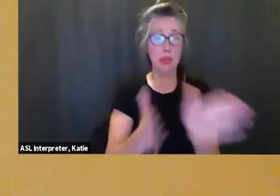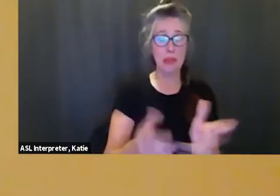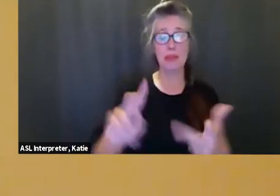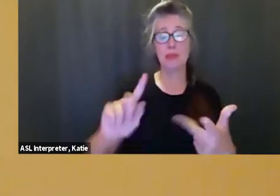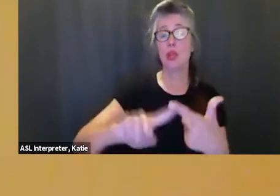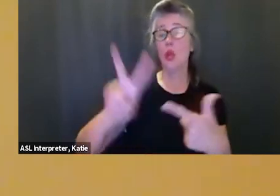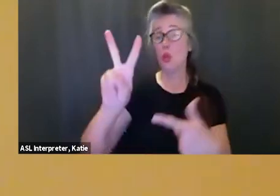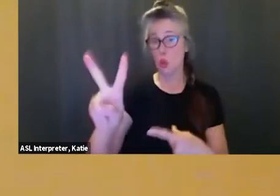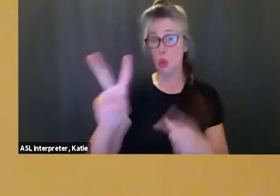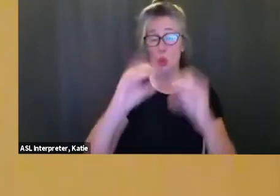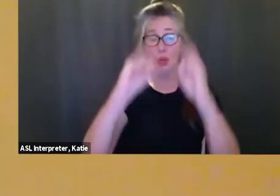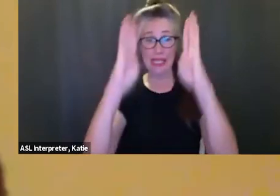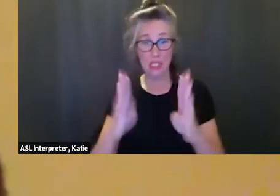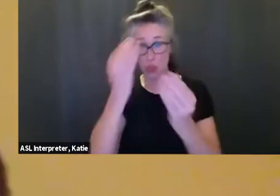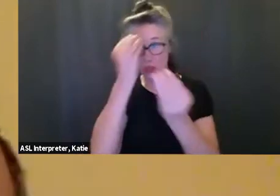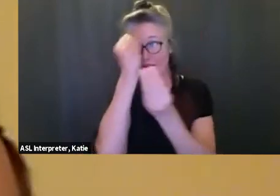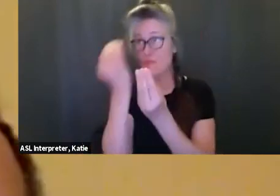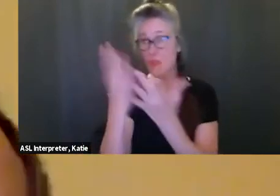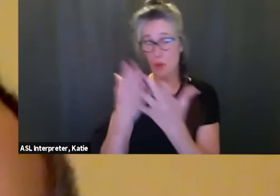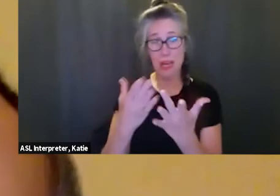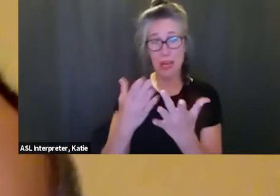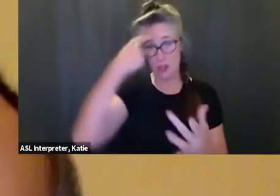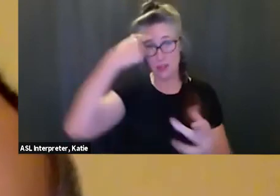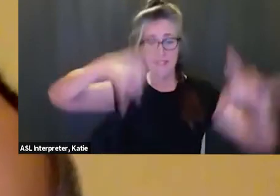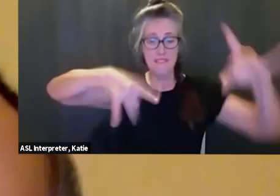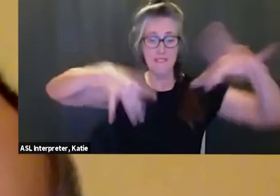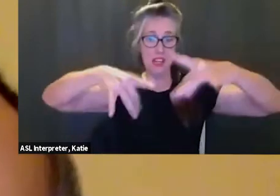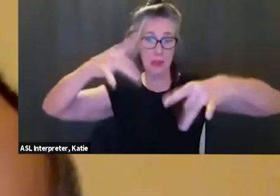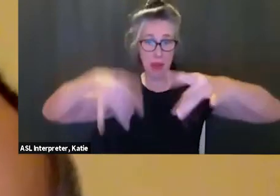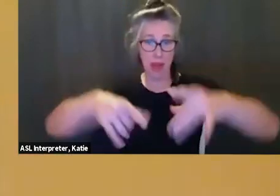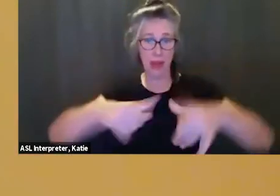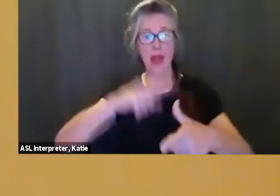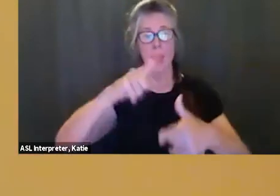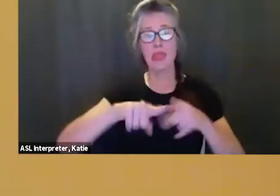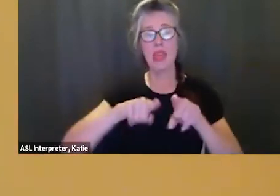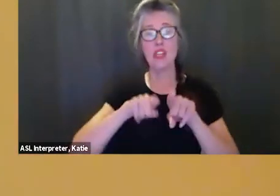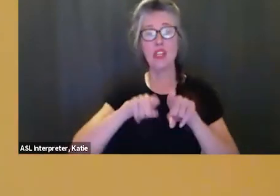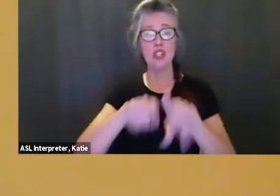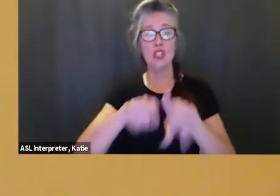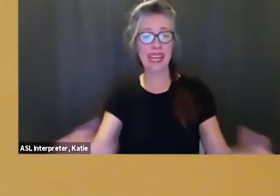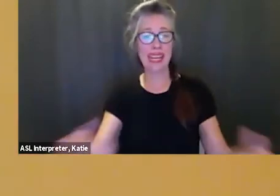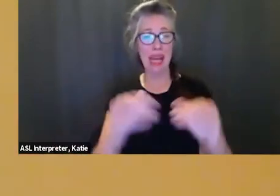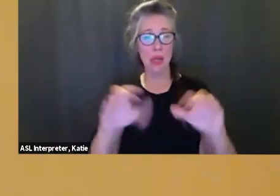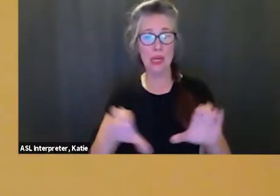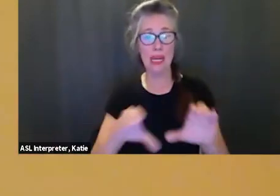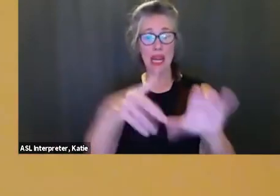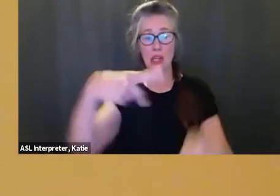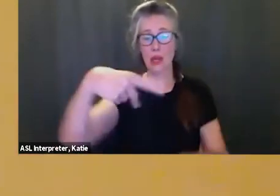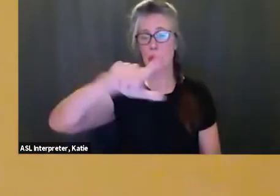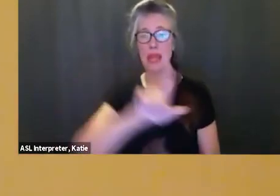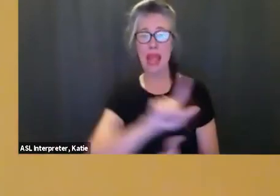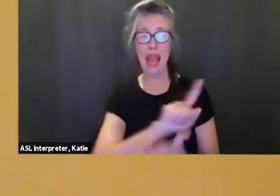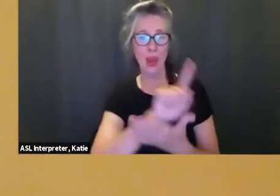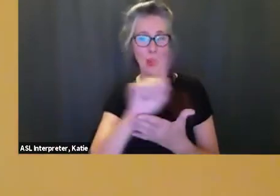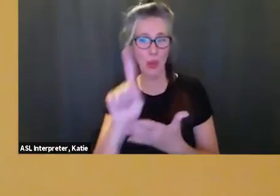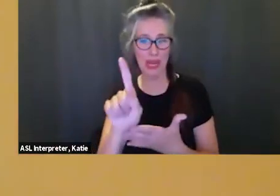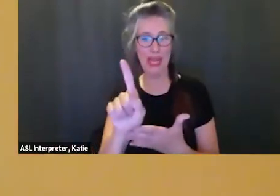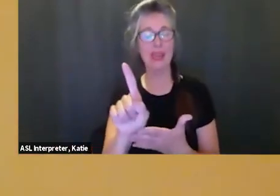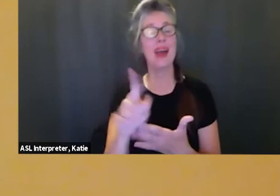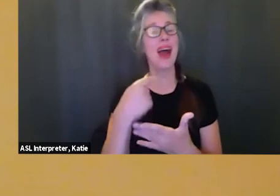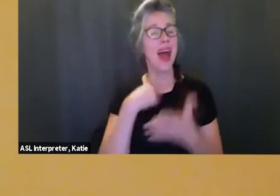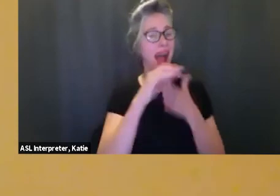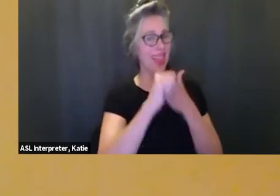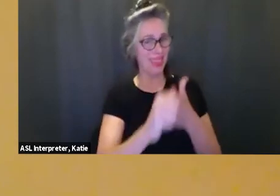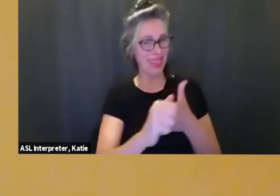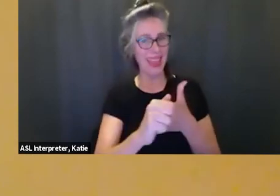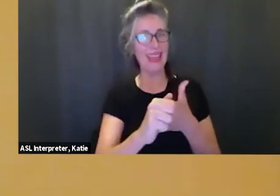those, where we got teacher info and feedback. And then during our Equity in Action PL Week, several sessions that I led around